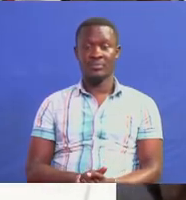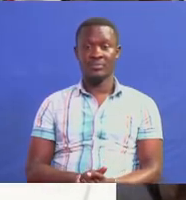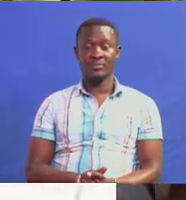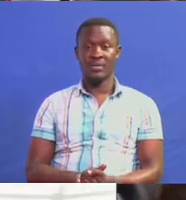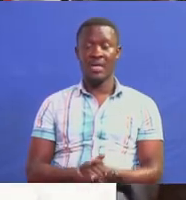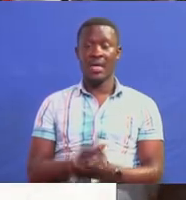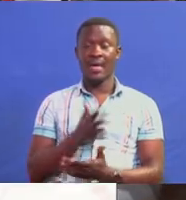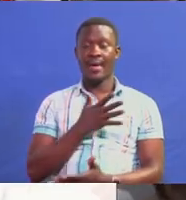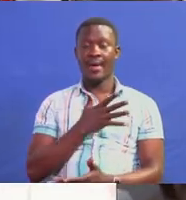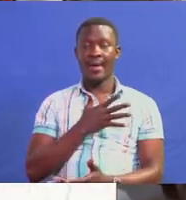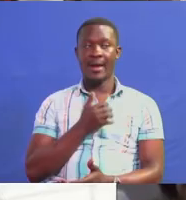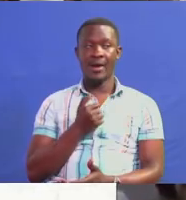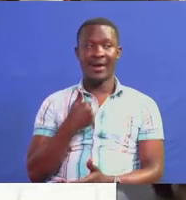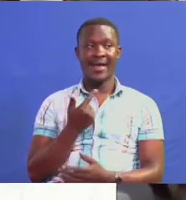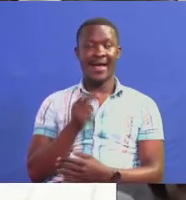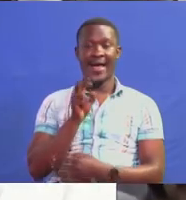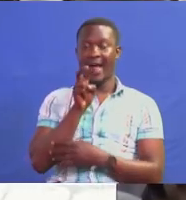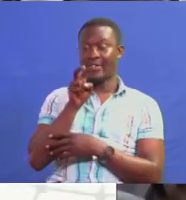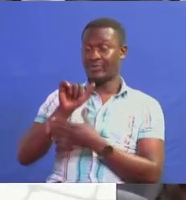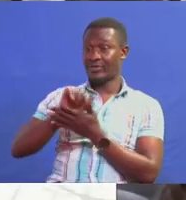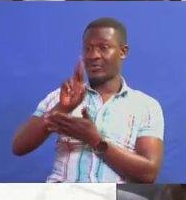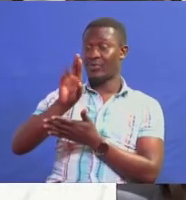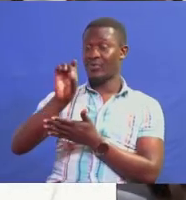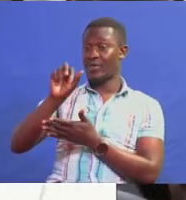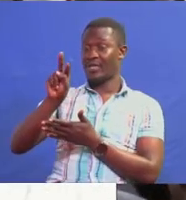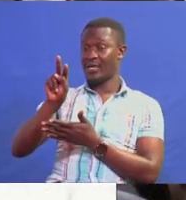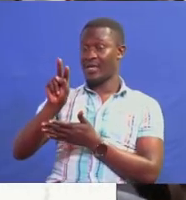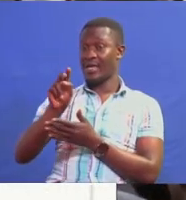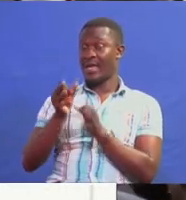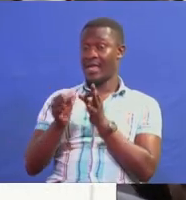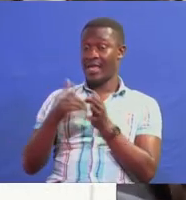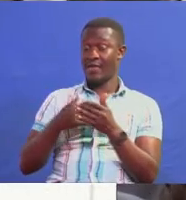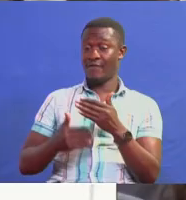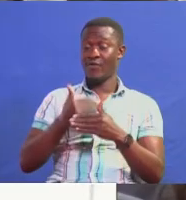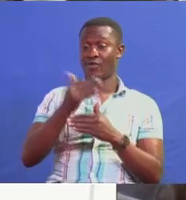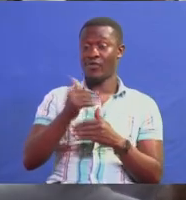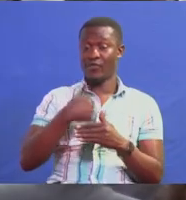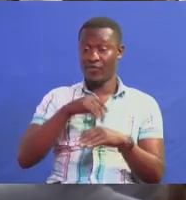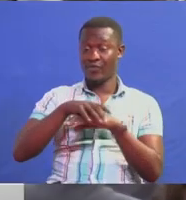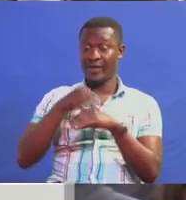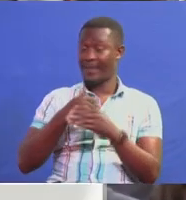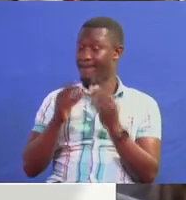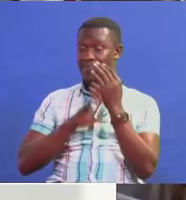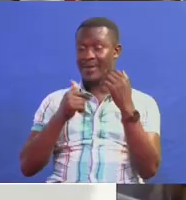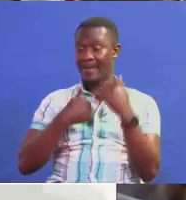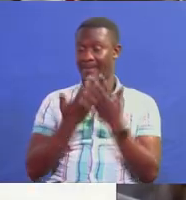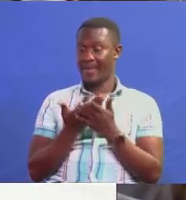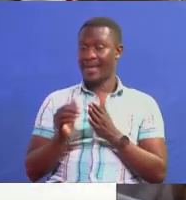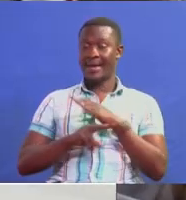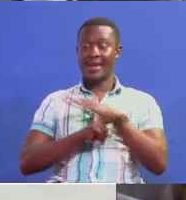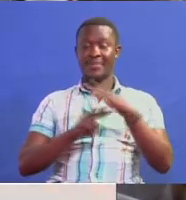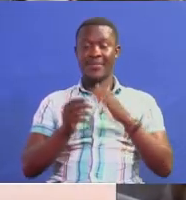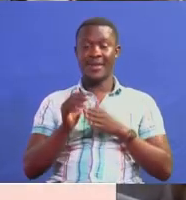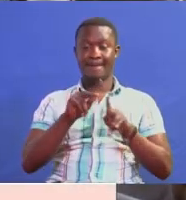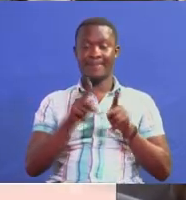Na ninaona hapo UDA kuna shida. Wewe ukifika mbele ukipata ni mbaya, mimi kama deputy party leader wa ODM